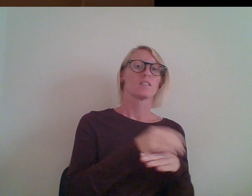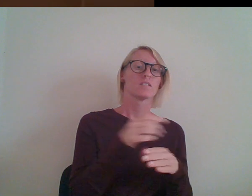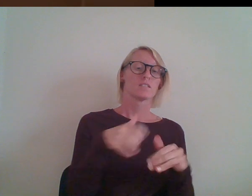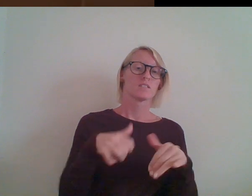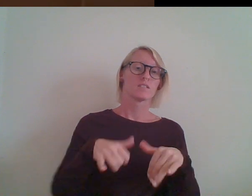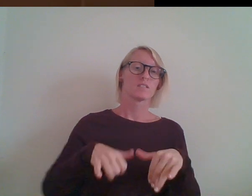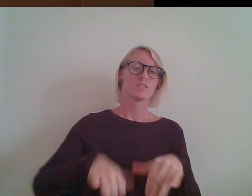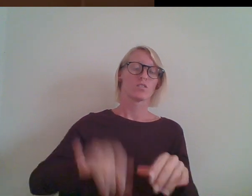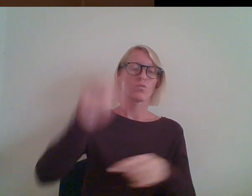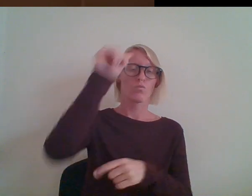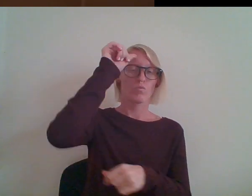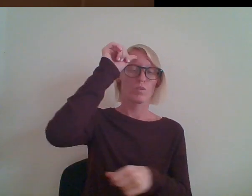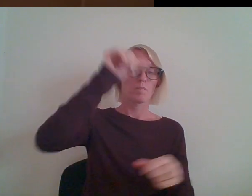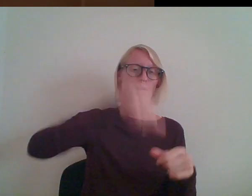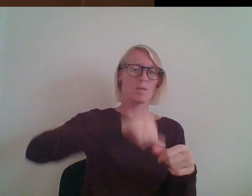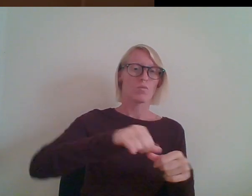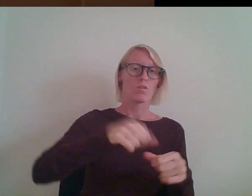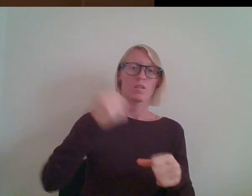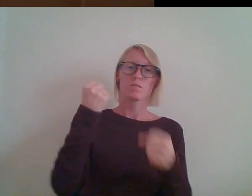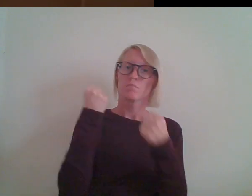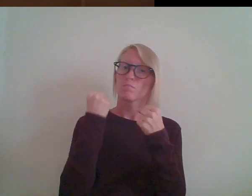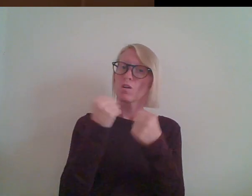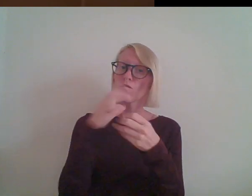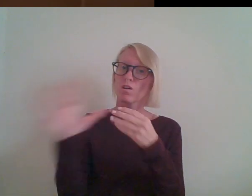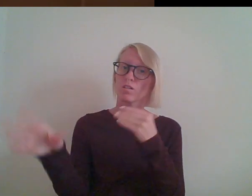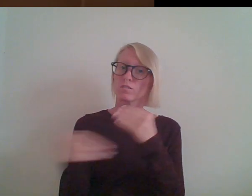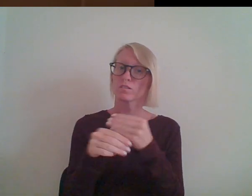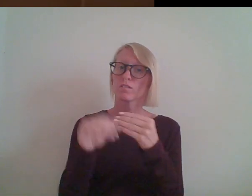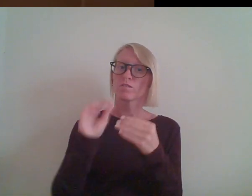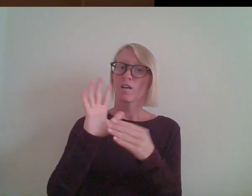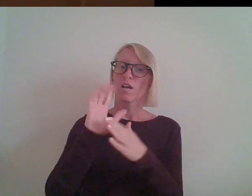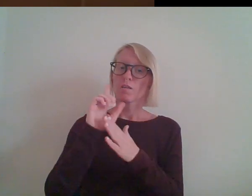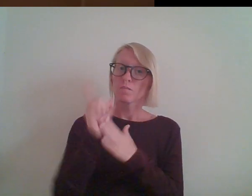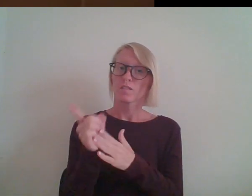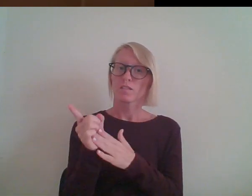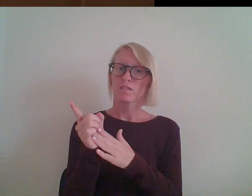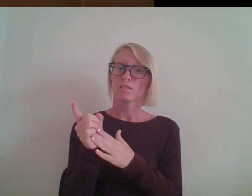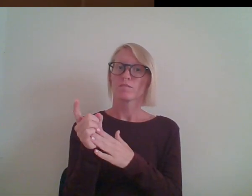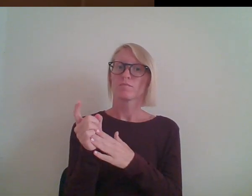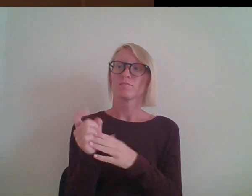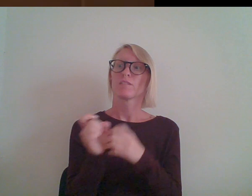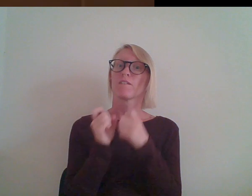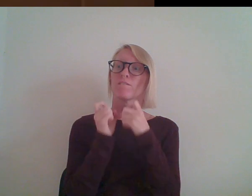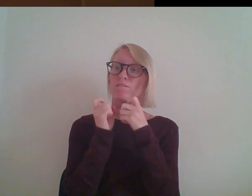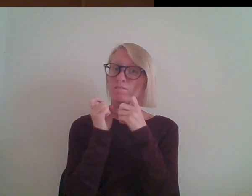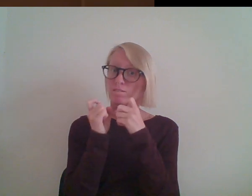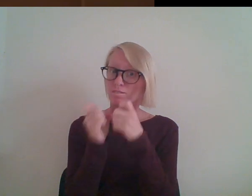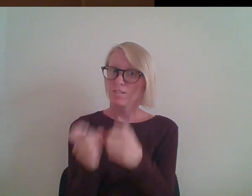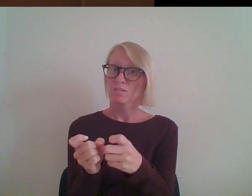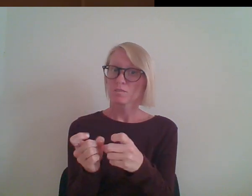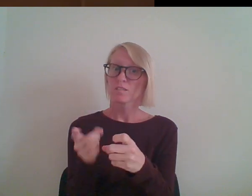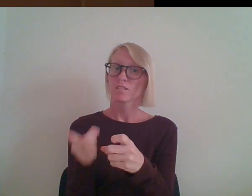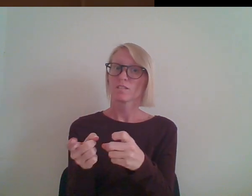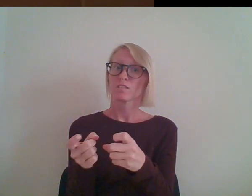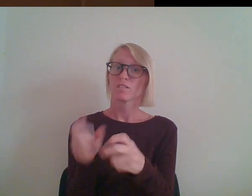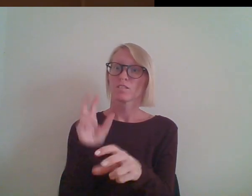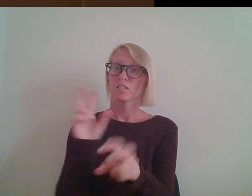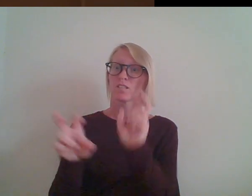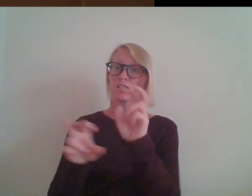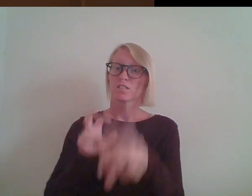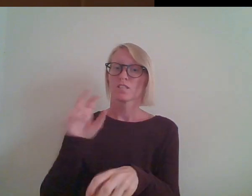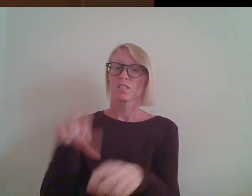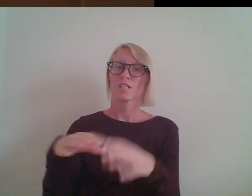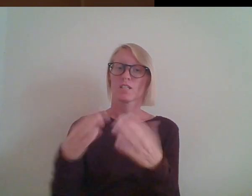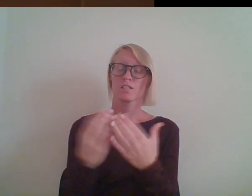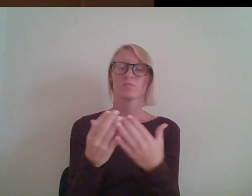a powerful addition with only about a 5-minute time investment per class. That is a good trade-off, okay?